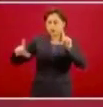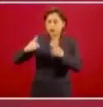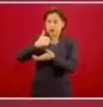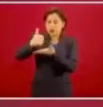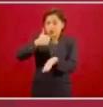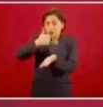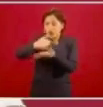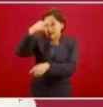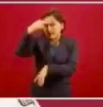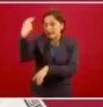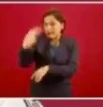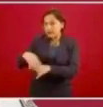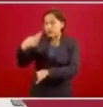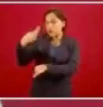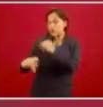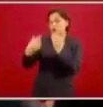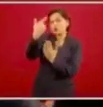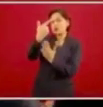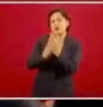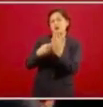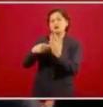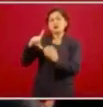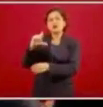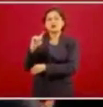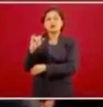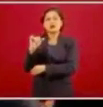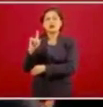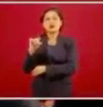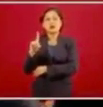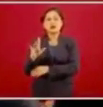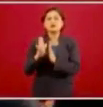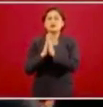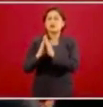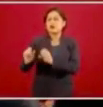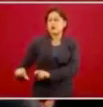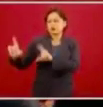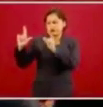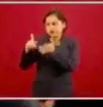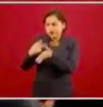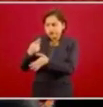in the chart. Can we look at the chart again?